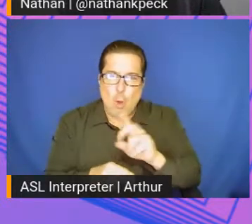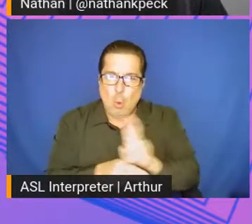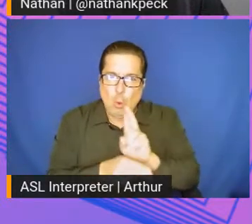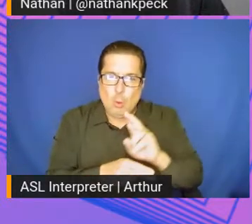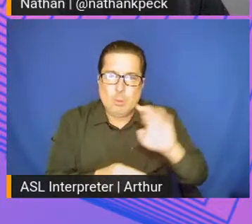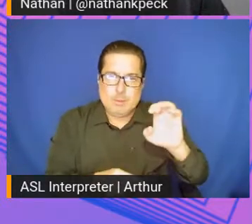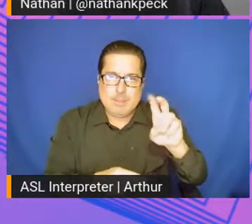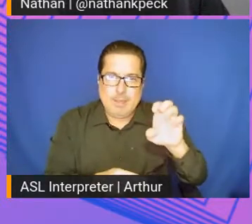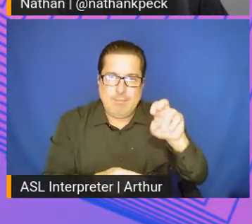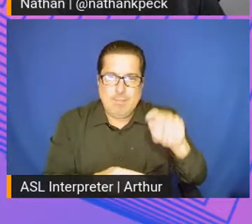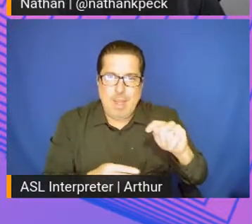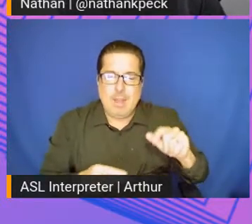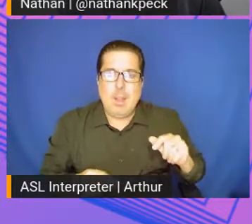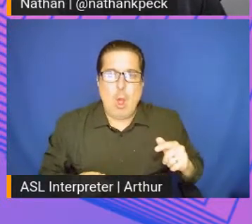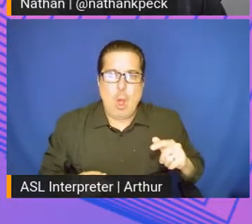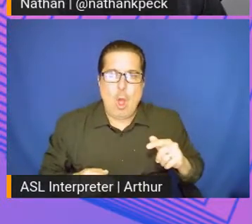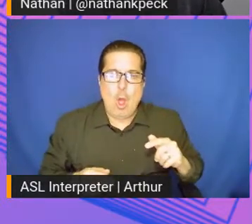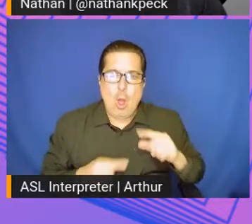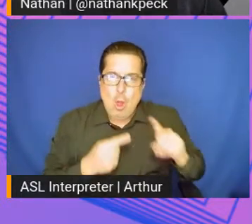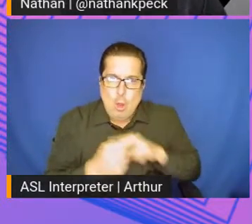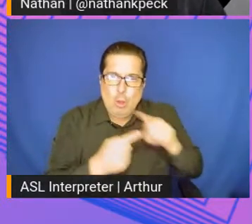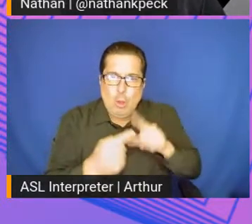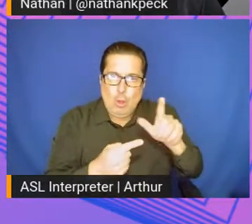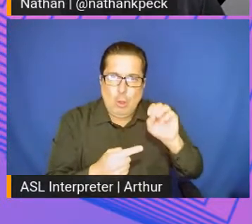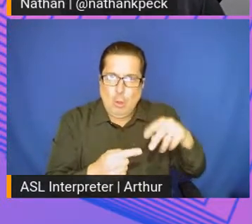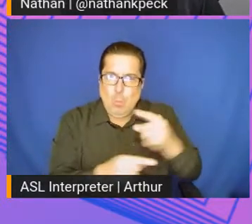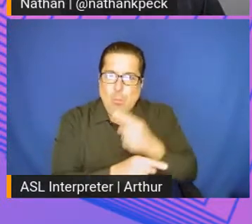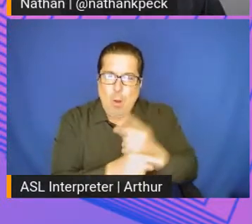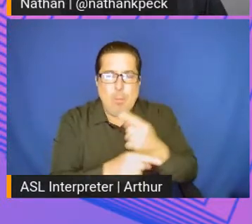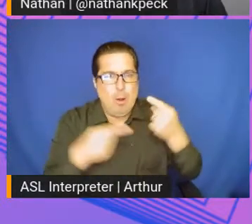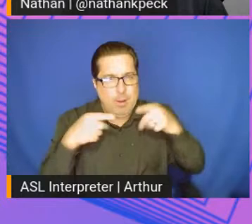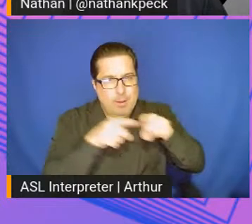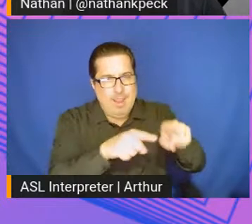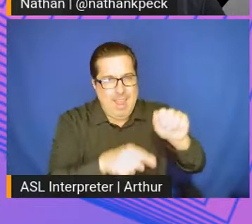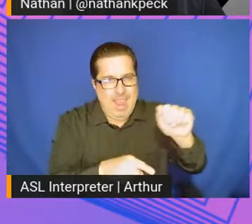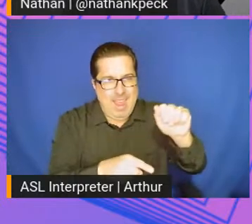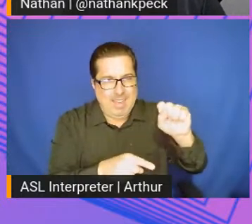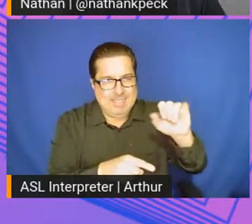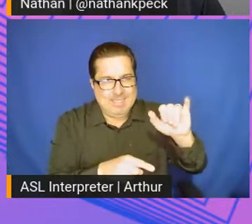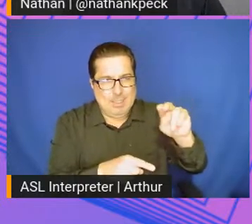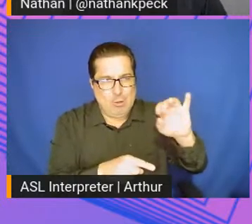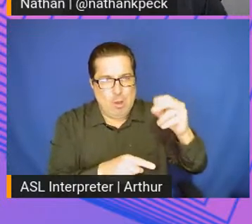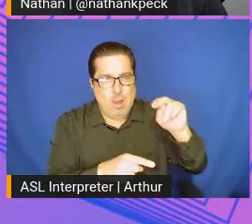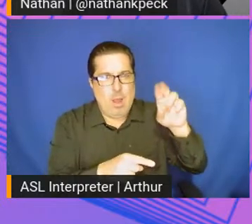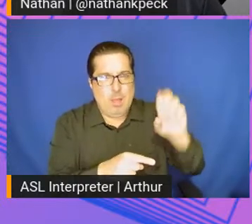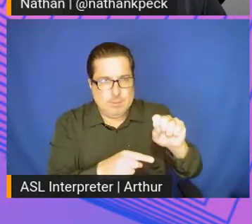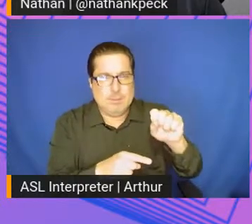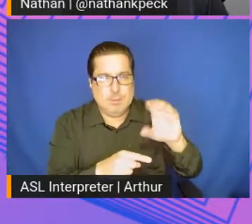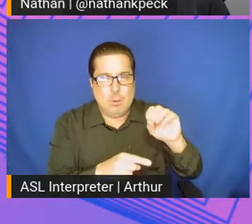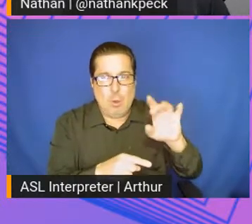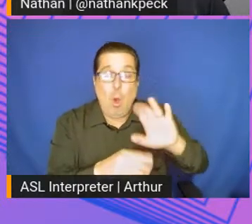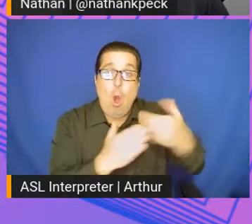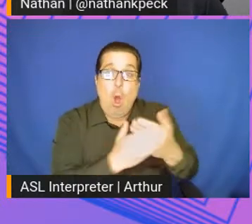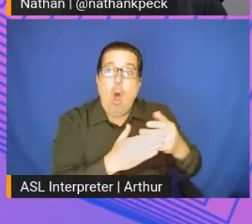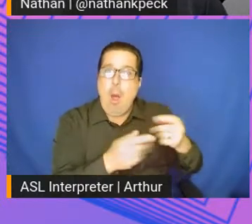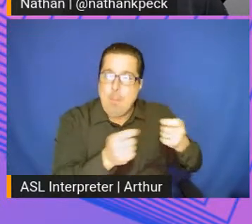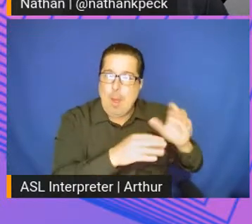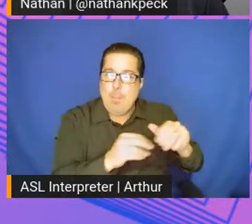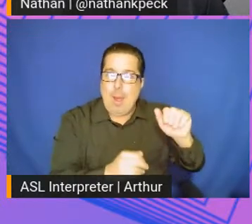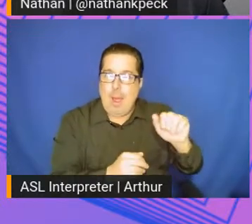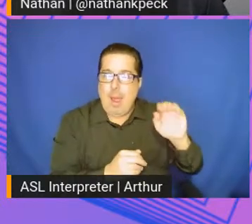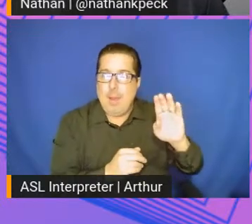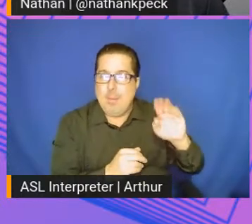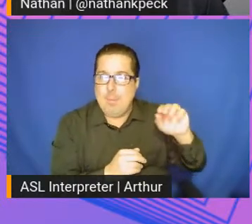properly. You're writing that asynchronous code. But everything else in between is all fully managed by AWS. So that includes the ingress and